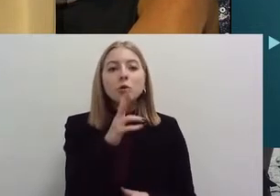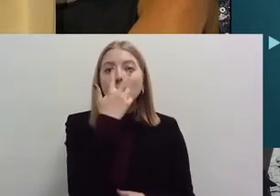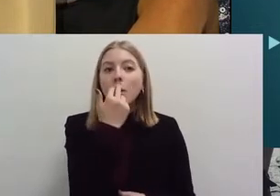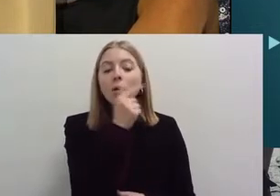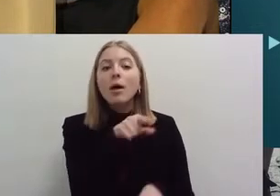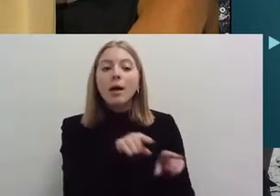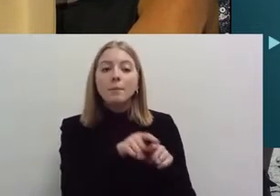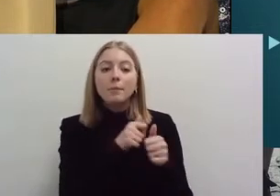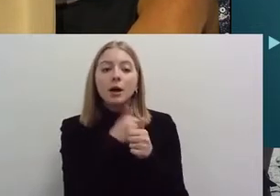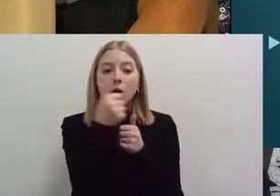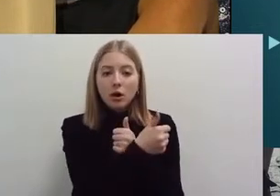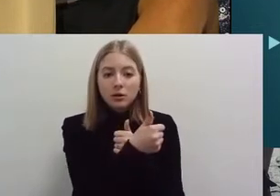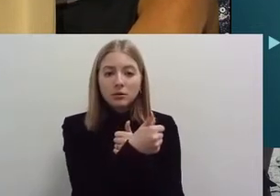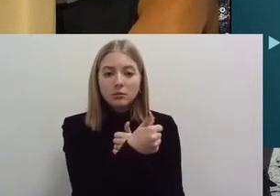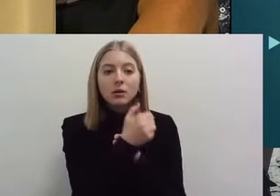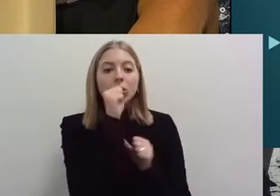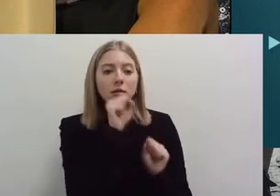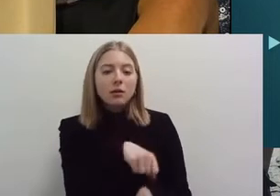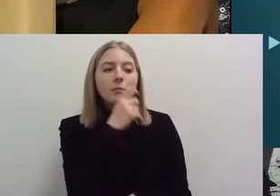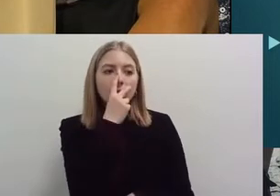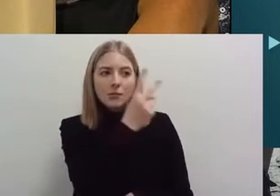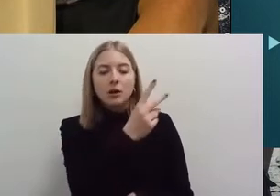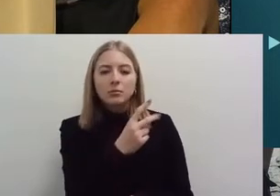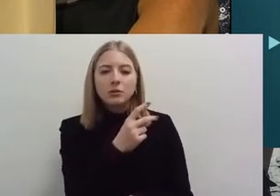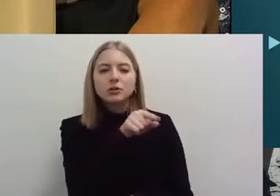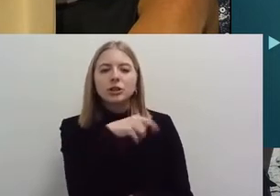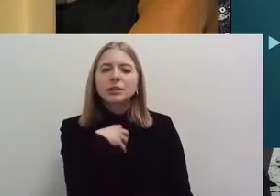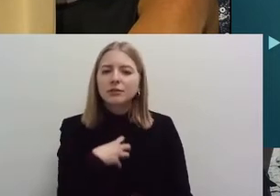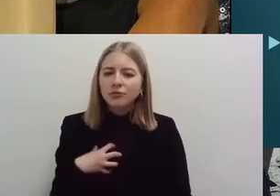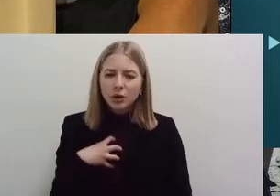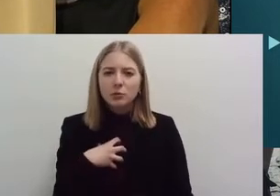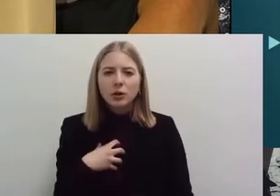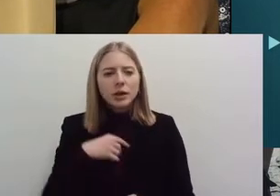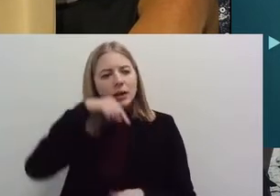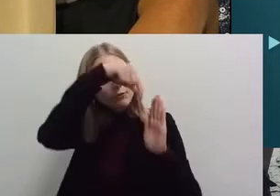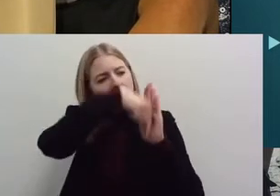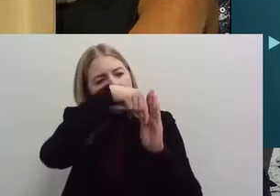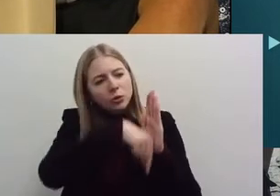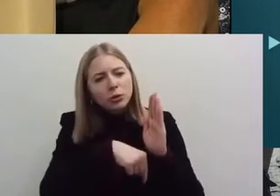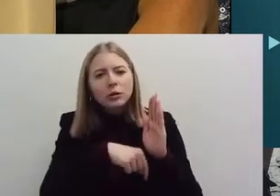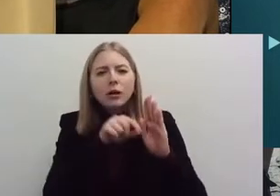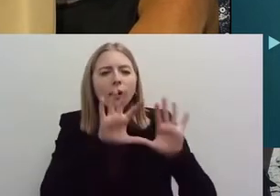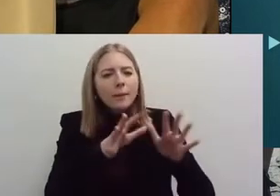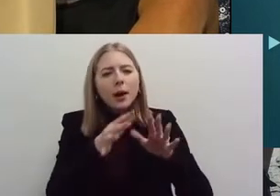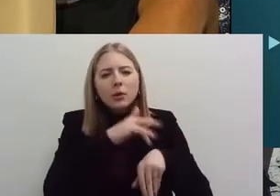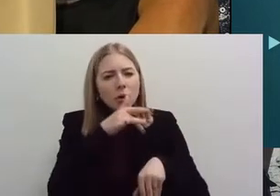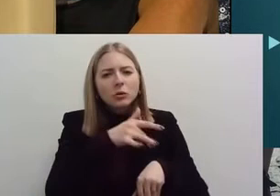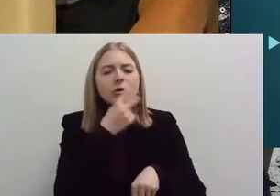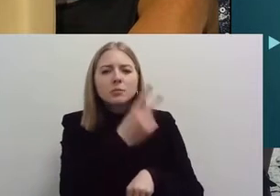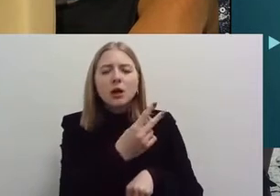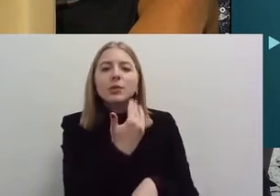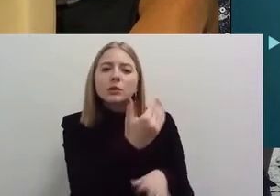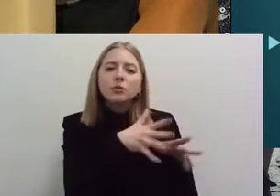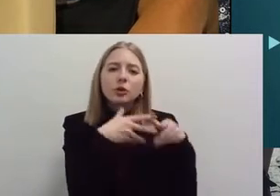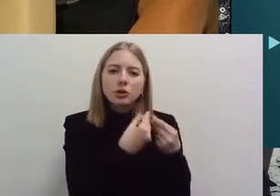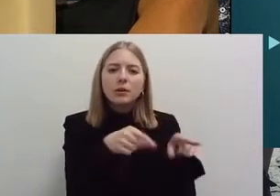And to do this, it's vital to create a trusting relationship. It's easy to say, but of